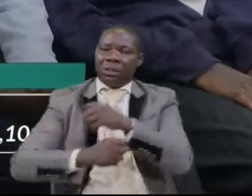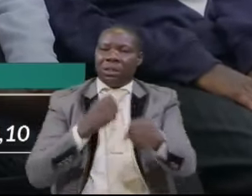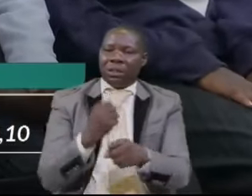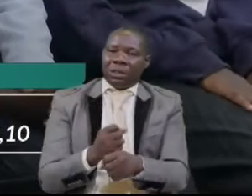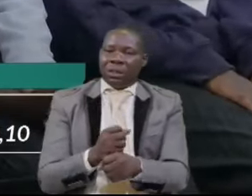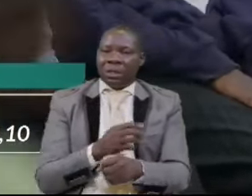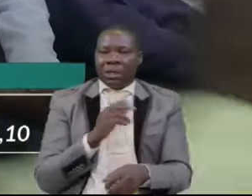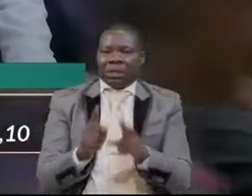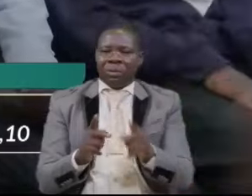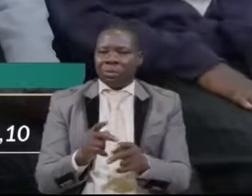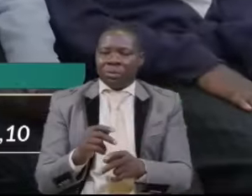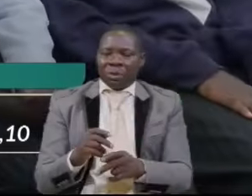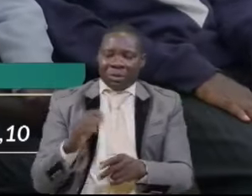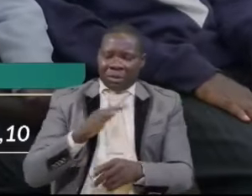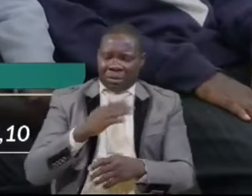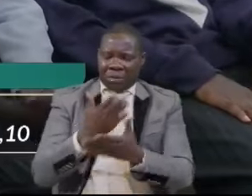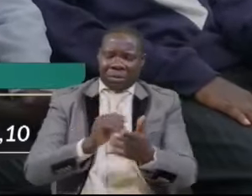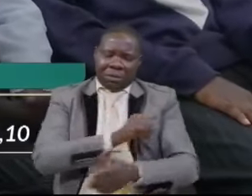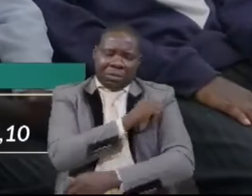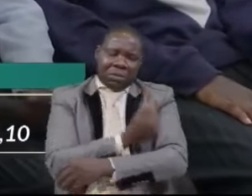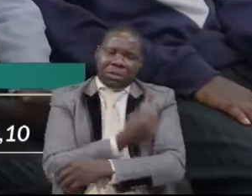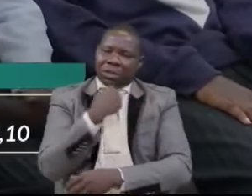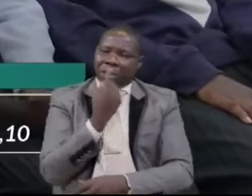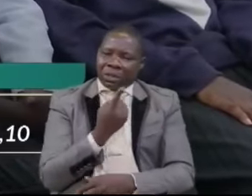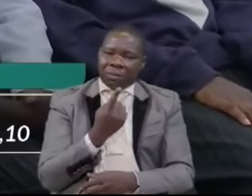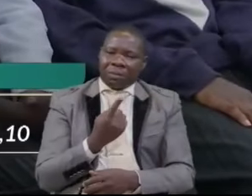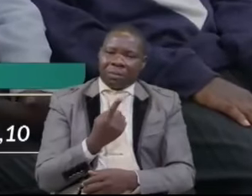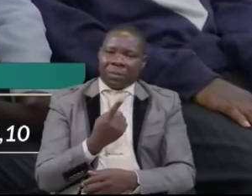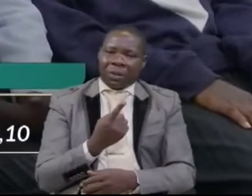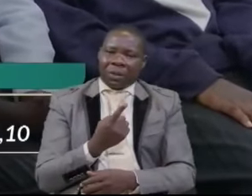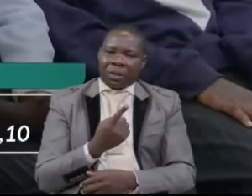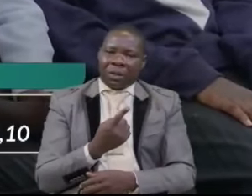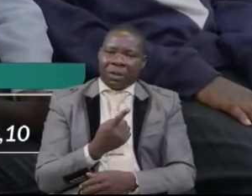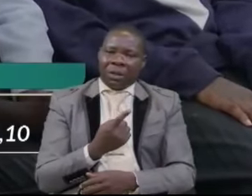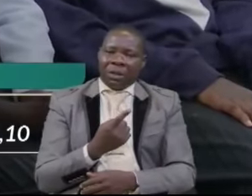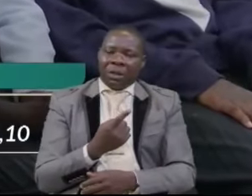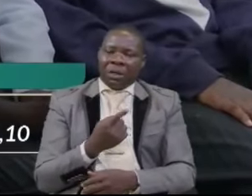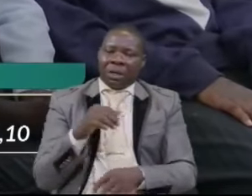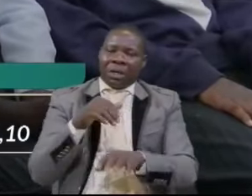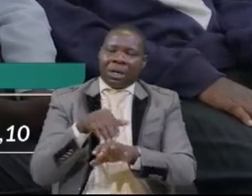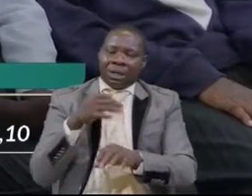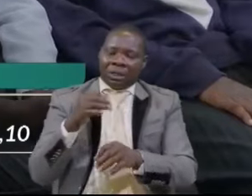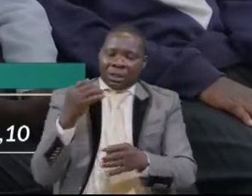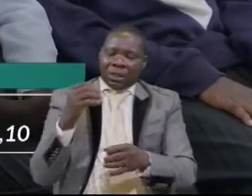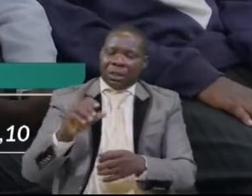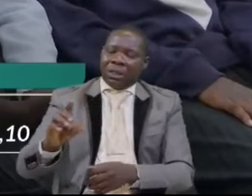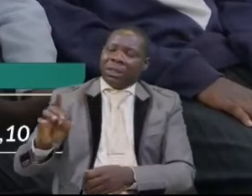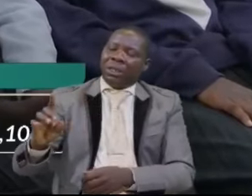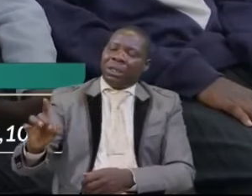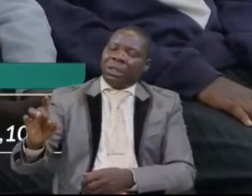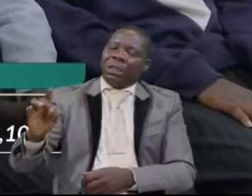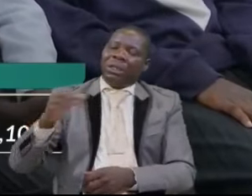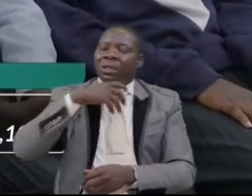some authorities have said he got there at the age of 20. And at the age of 20, after 70 years, the man is